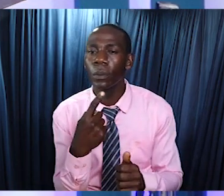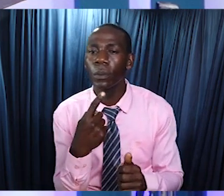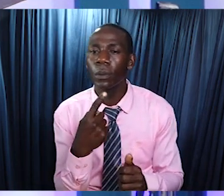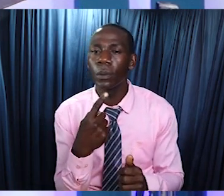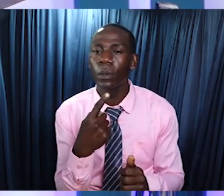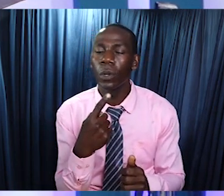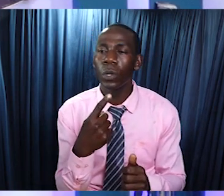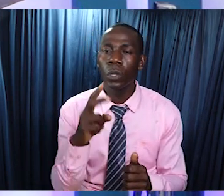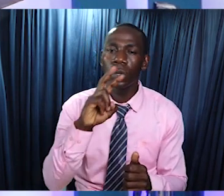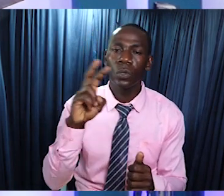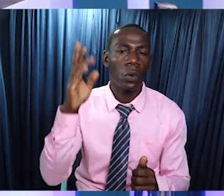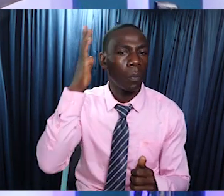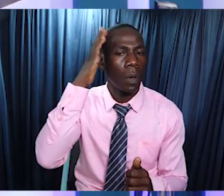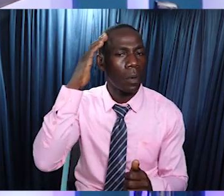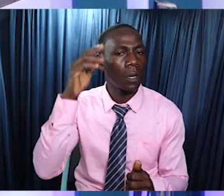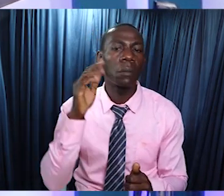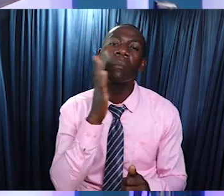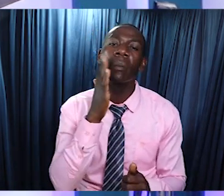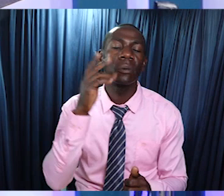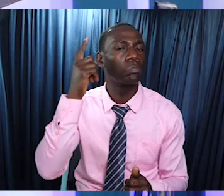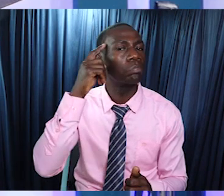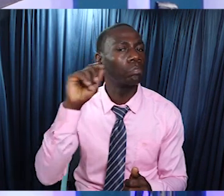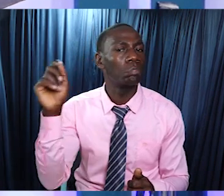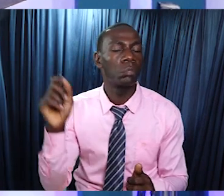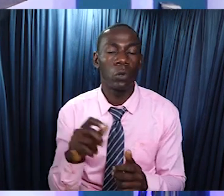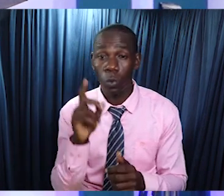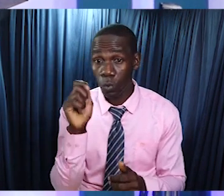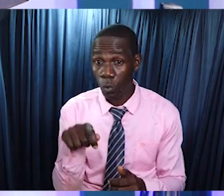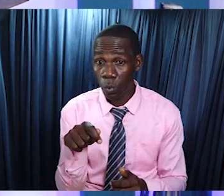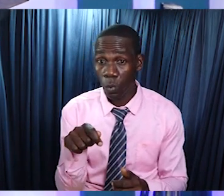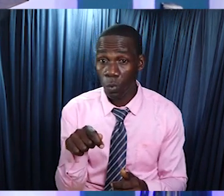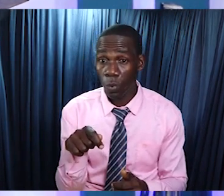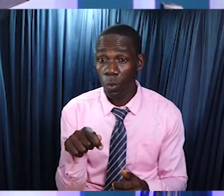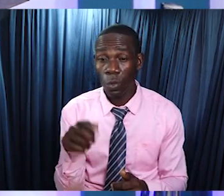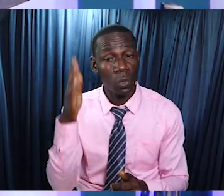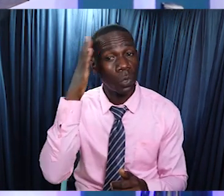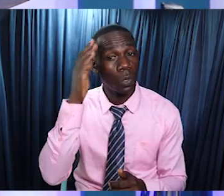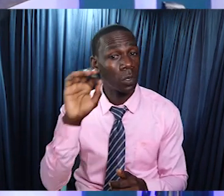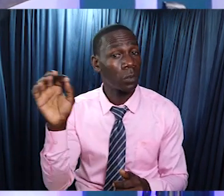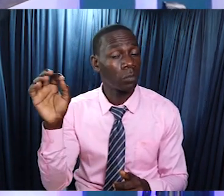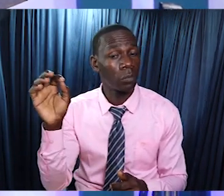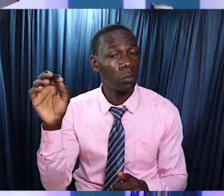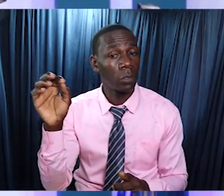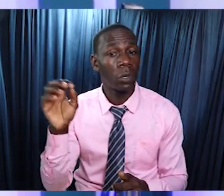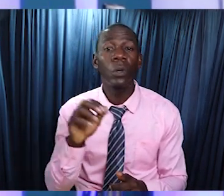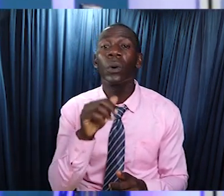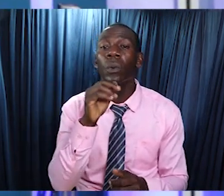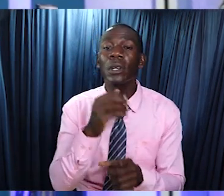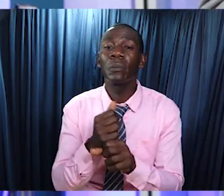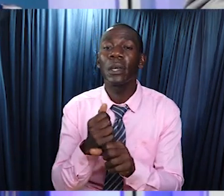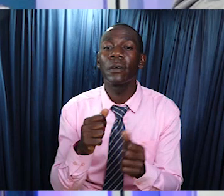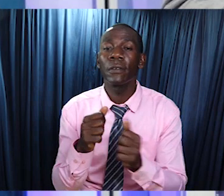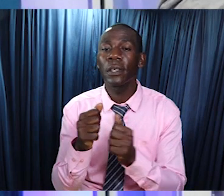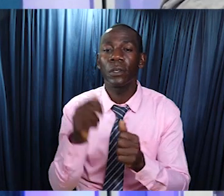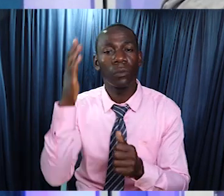second? Ukaona huyu mama hana akili. You saw your mother lacks understanding. Oh. Okay. Usijue, not knowing, kinachowafanya wapigane